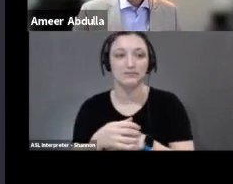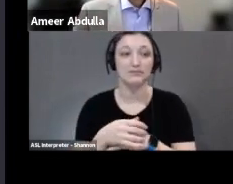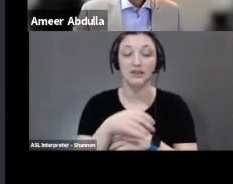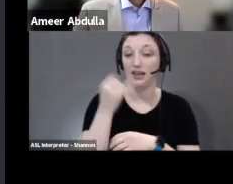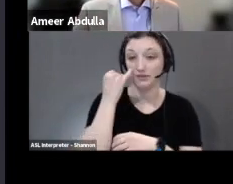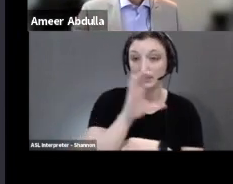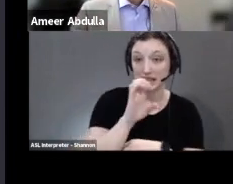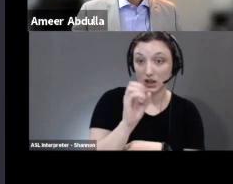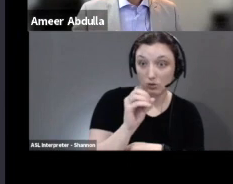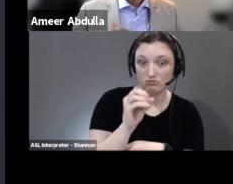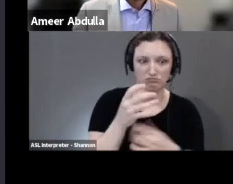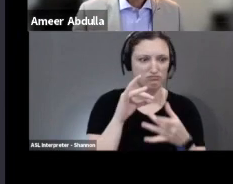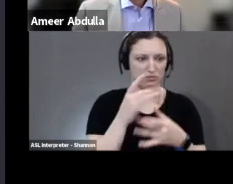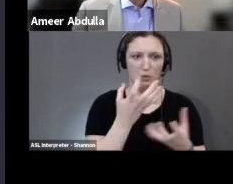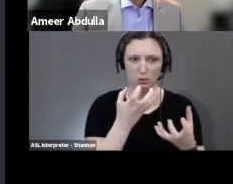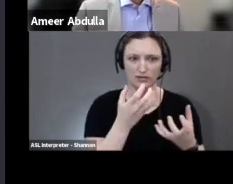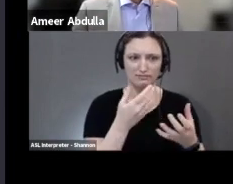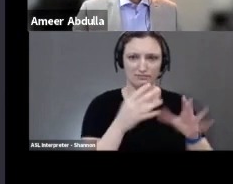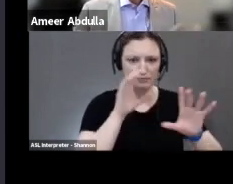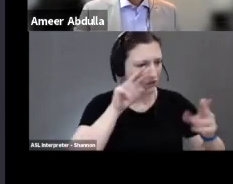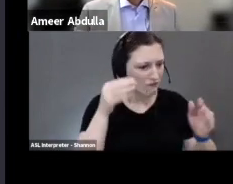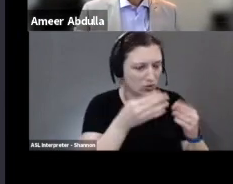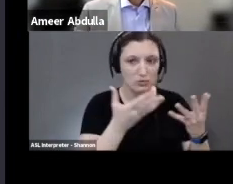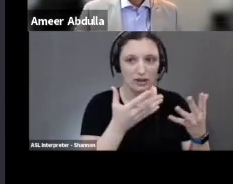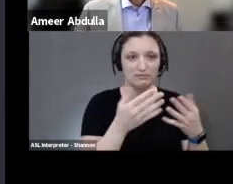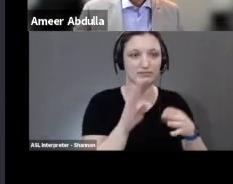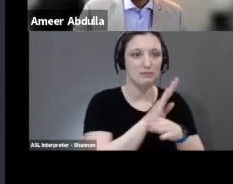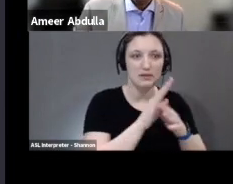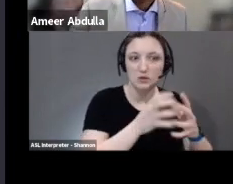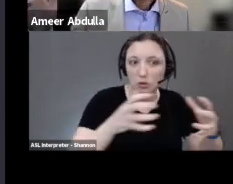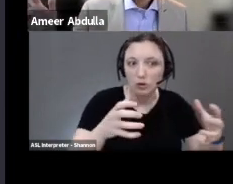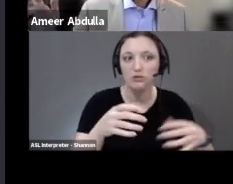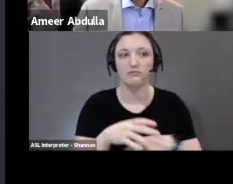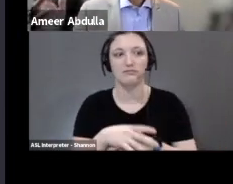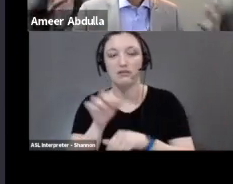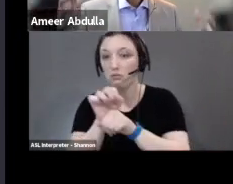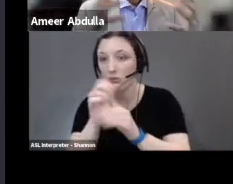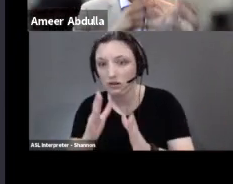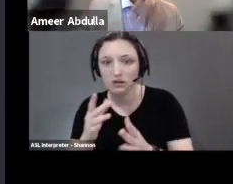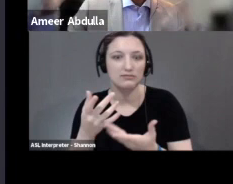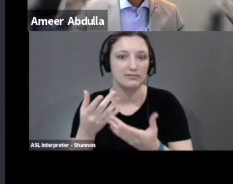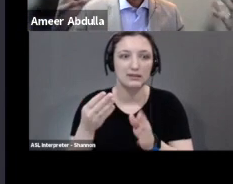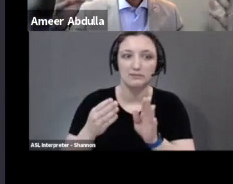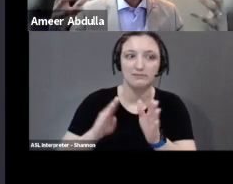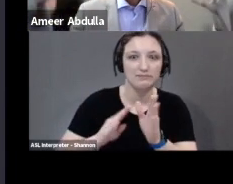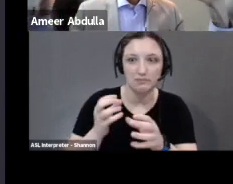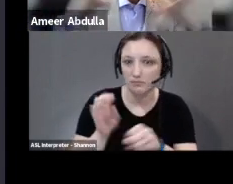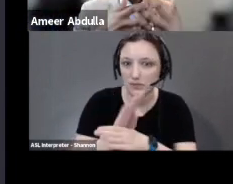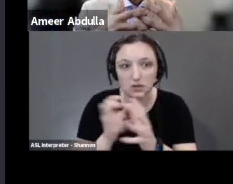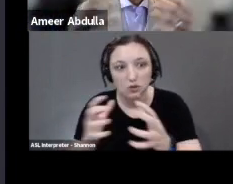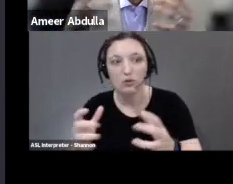an employee, you're probably interested in paying your mortgage. As a shareholder, you're probably interested in growing your investment. And all of those different